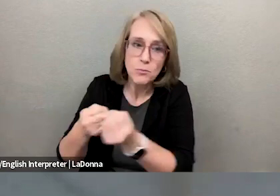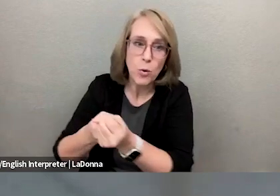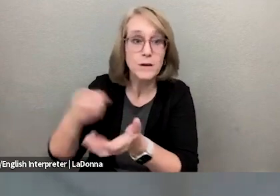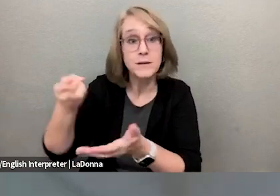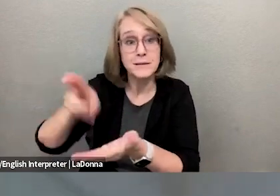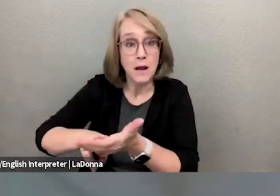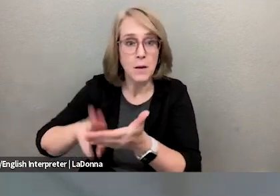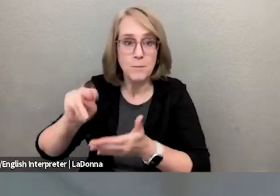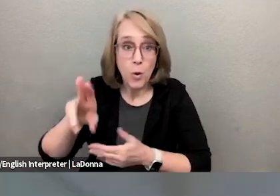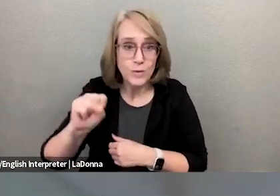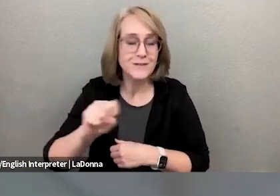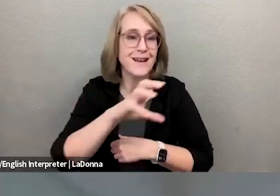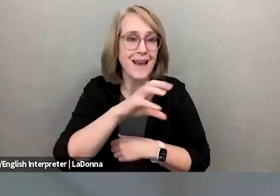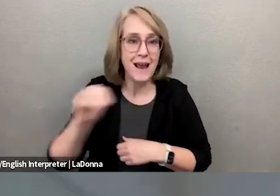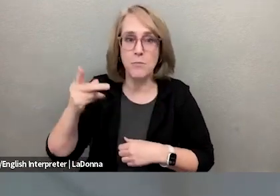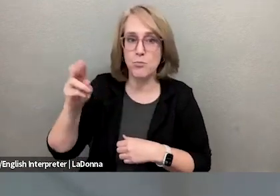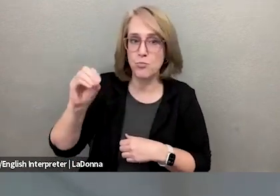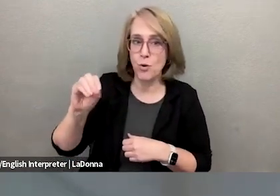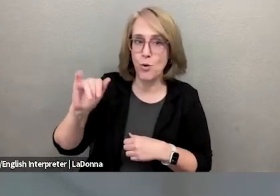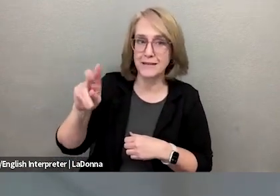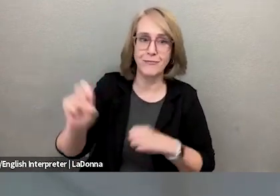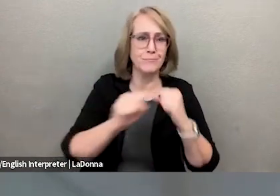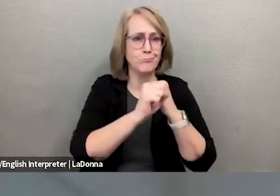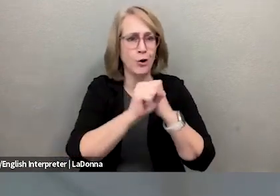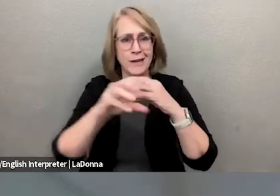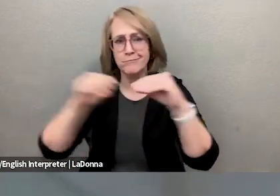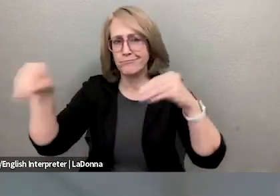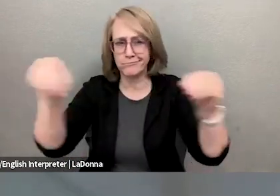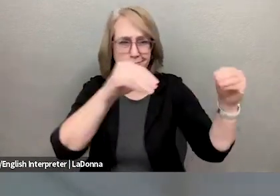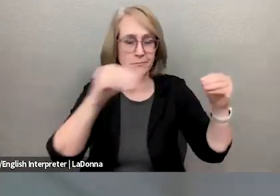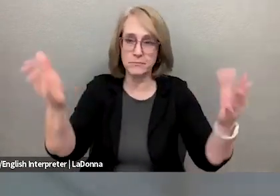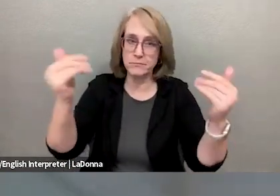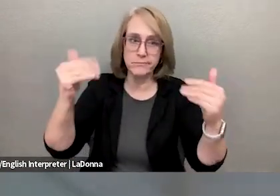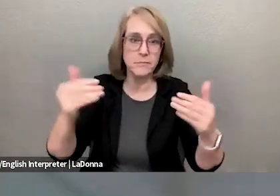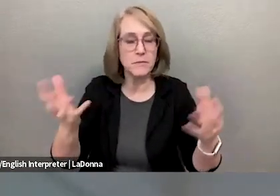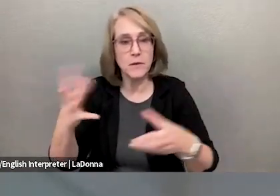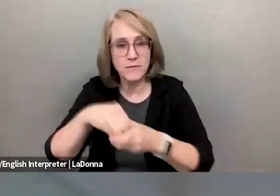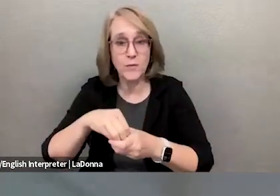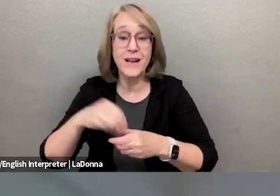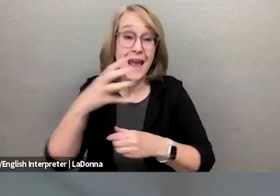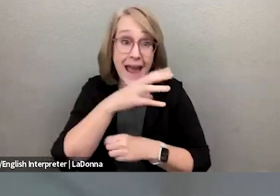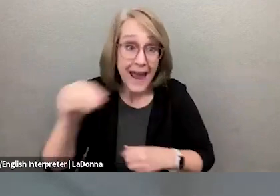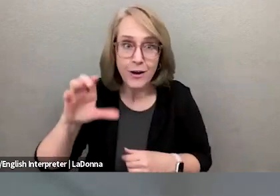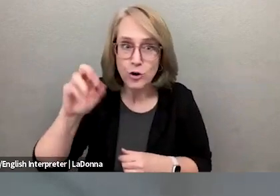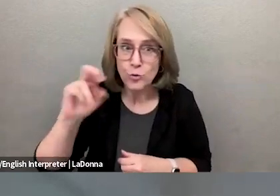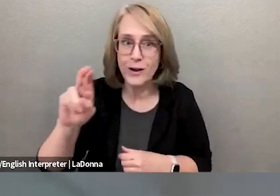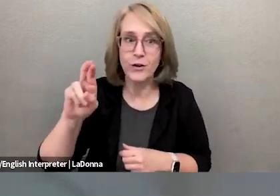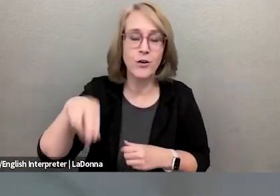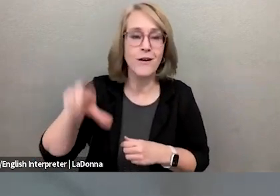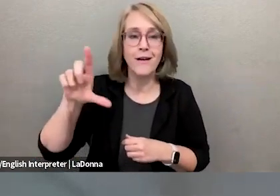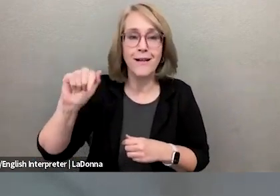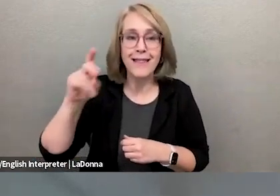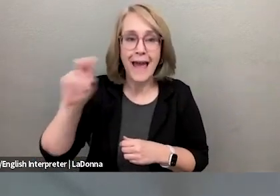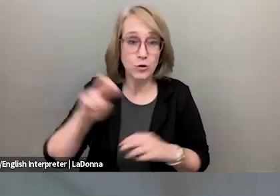available, and the proactive marketing and outreach to promote uptake, and career ladders and lattices